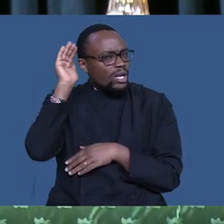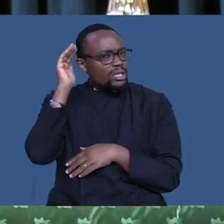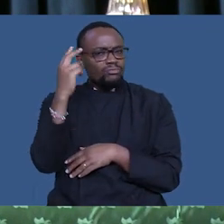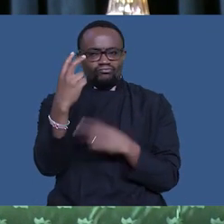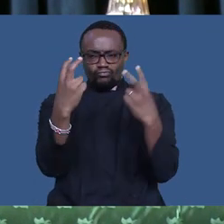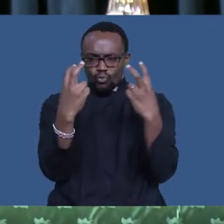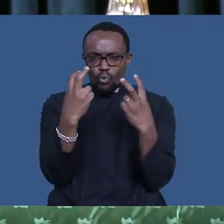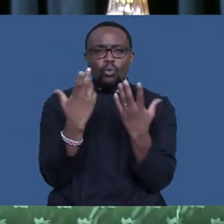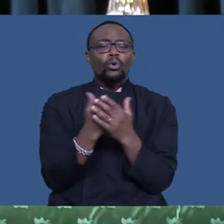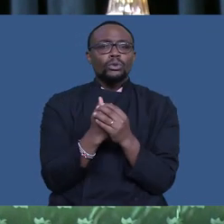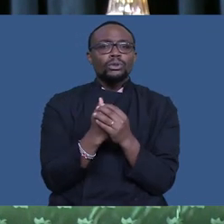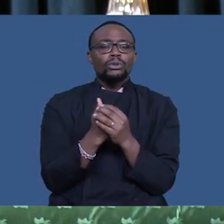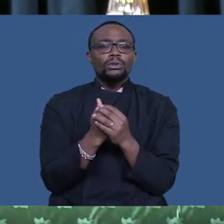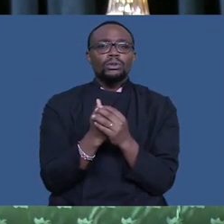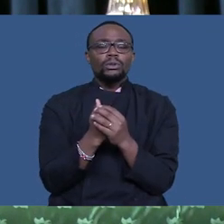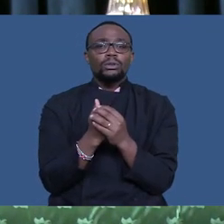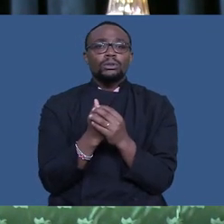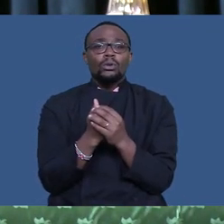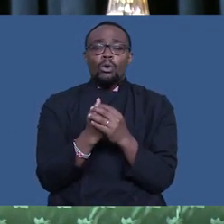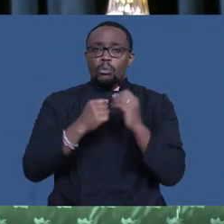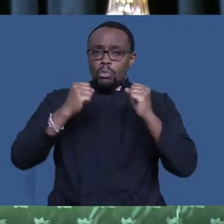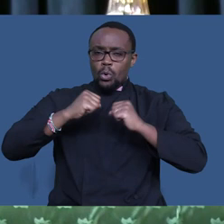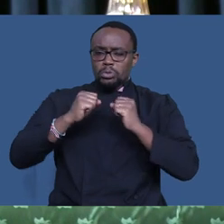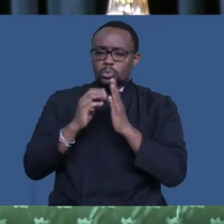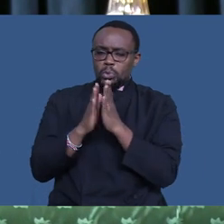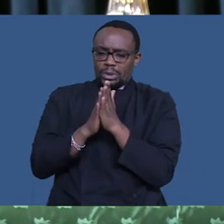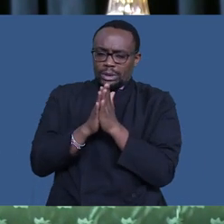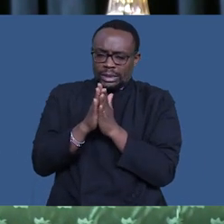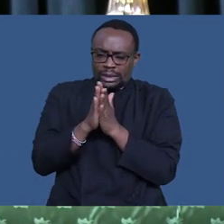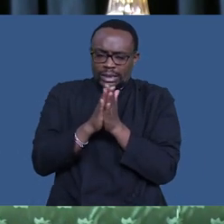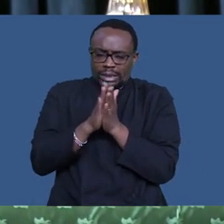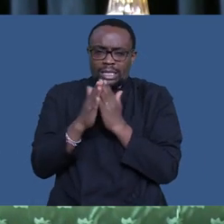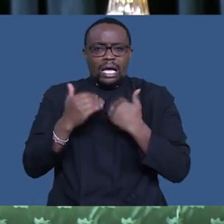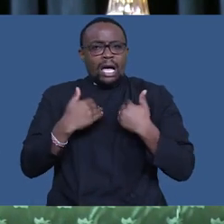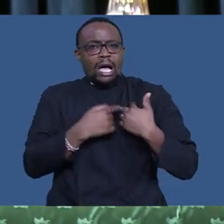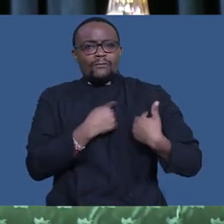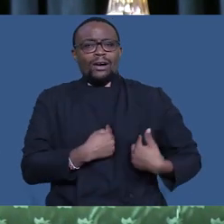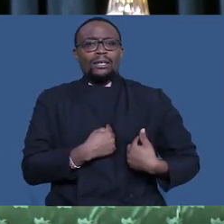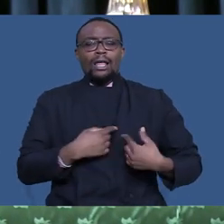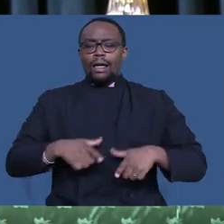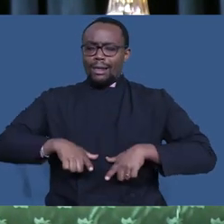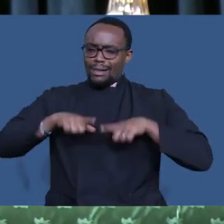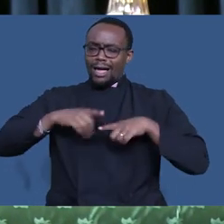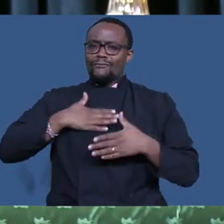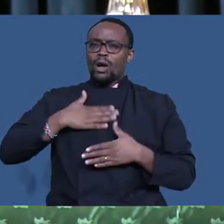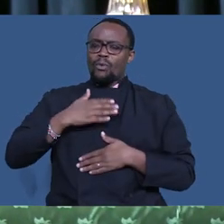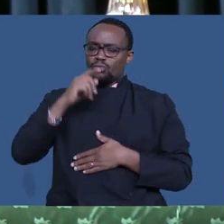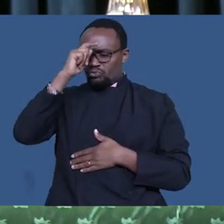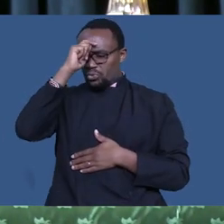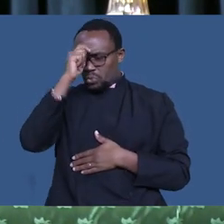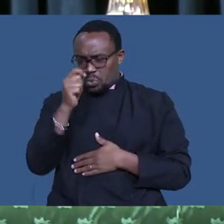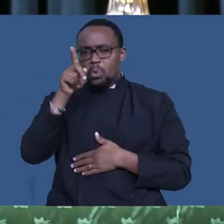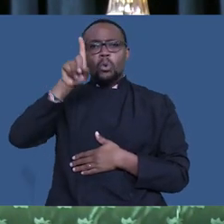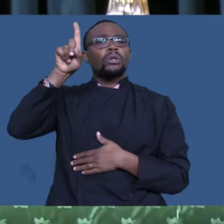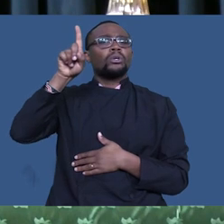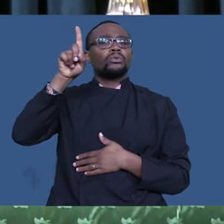and listening to desire to live a life that honors you, to desire